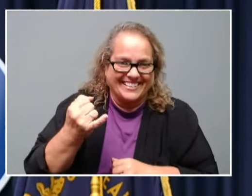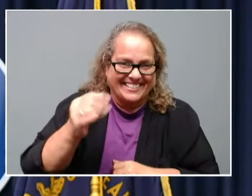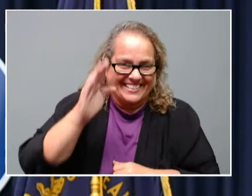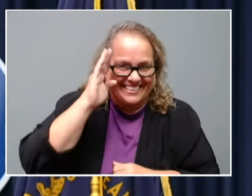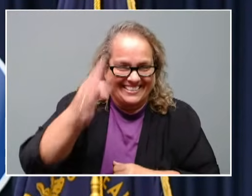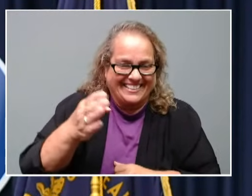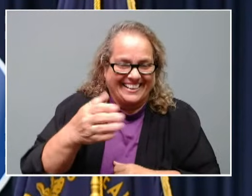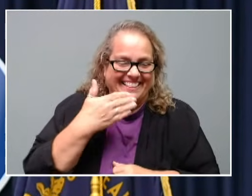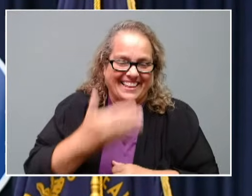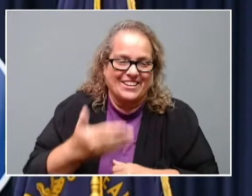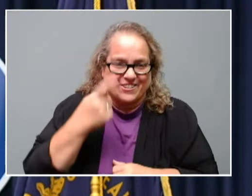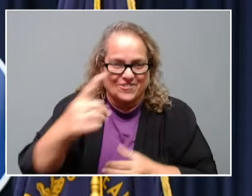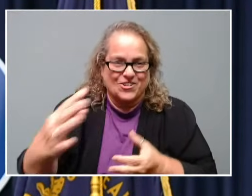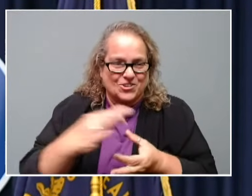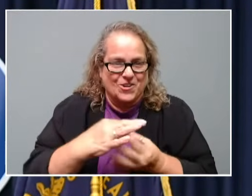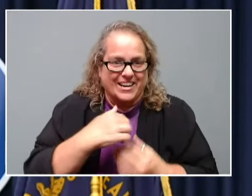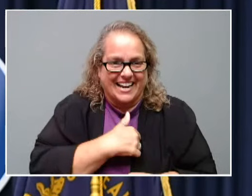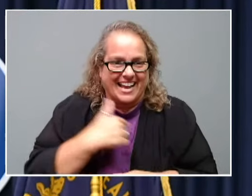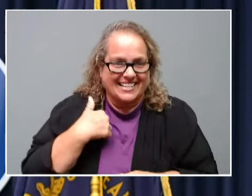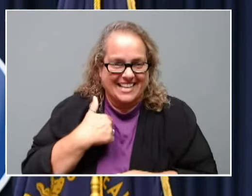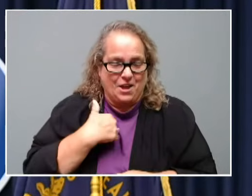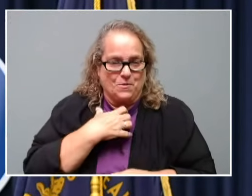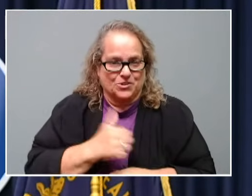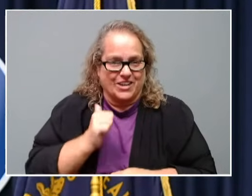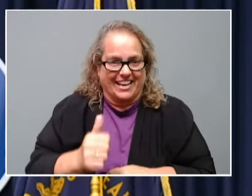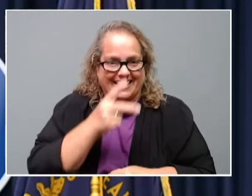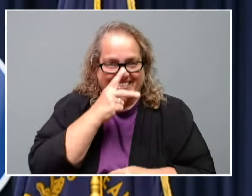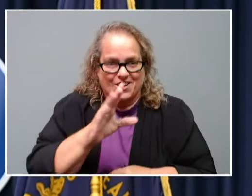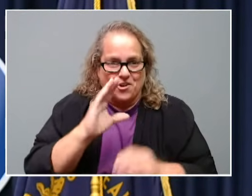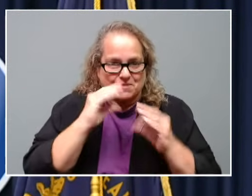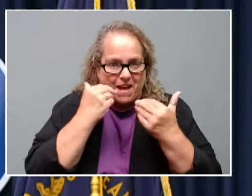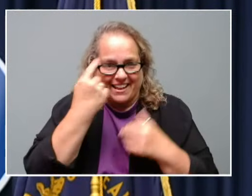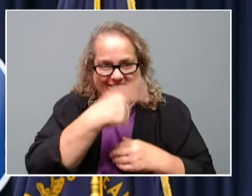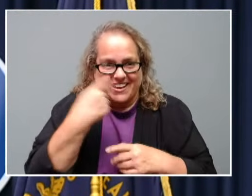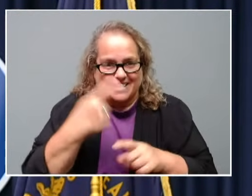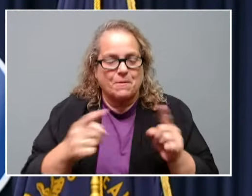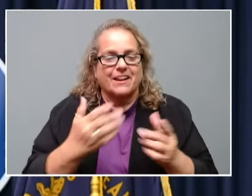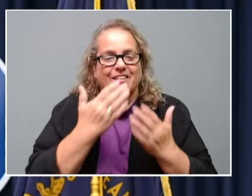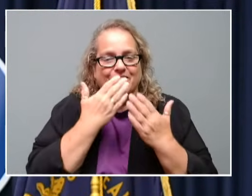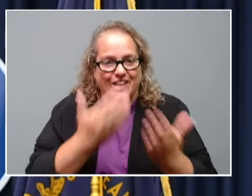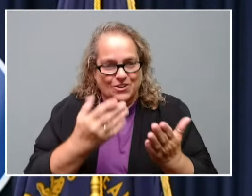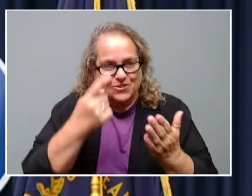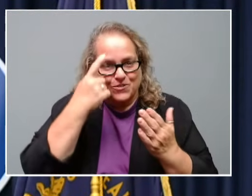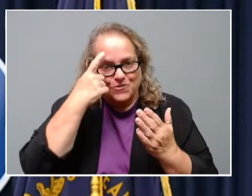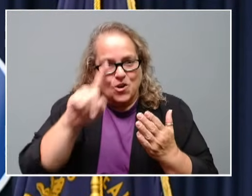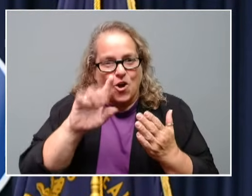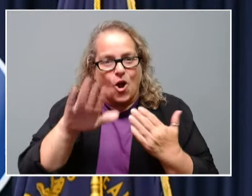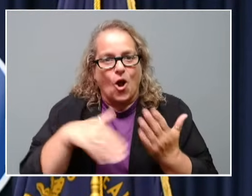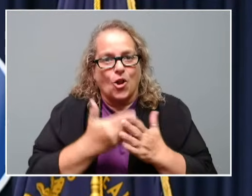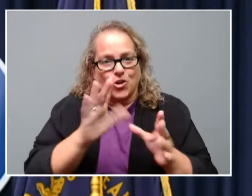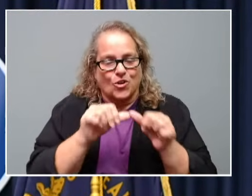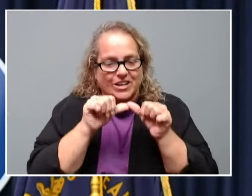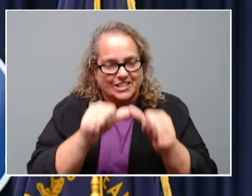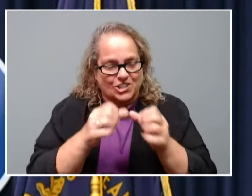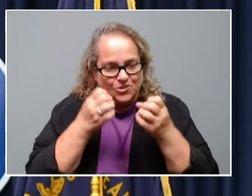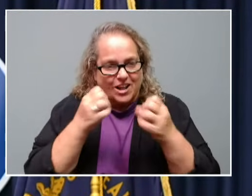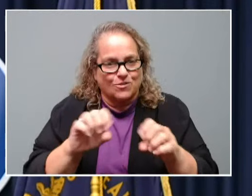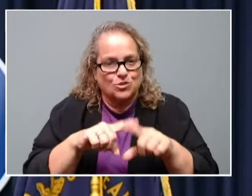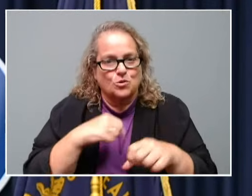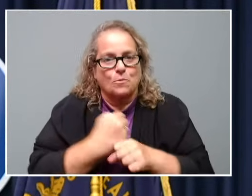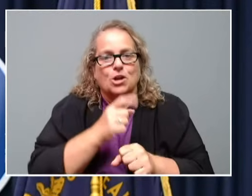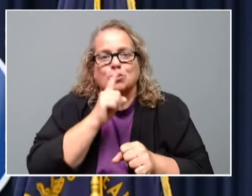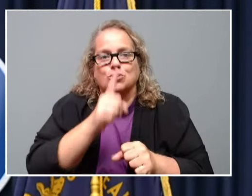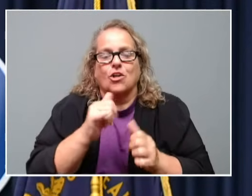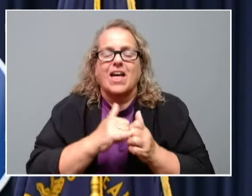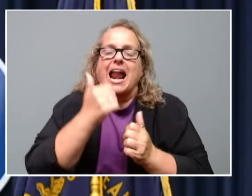us. I wish I could see your smiling face, but thank you for all your continued efforts to make sure that